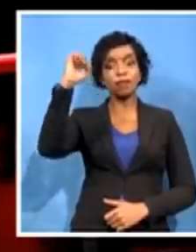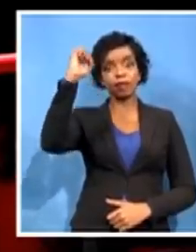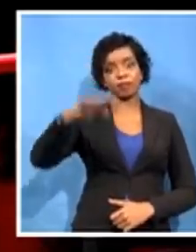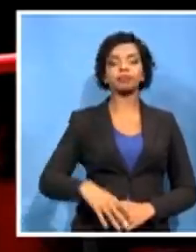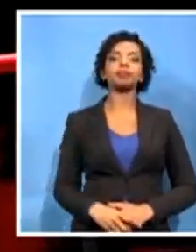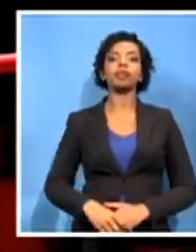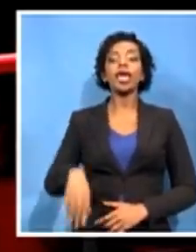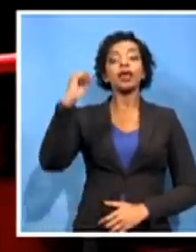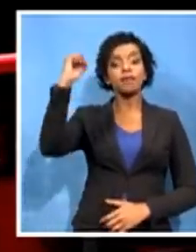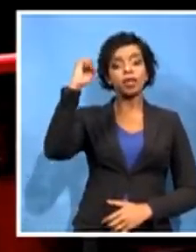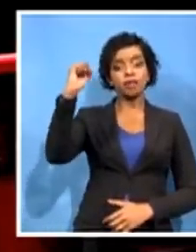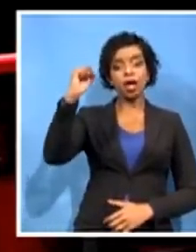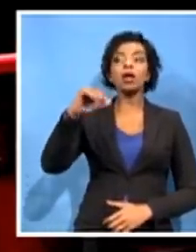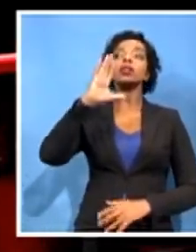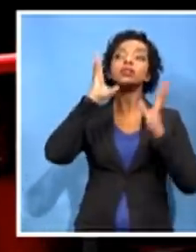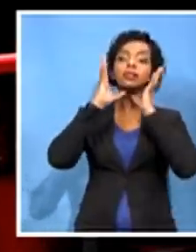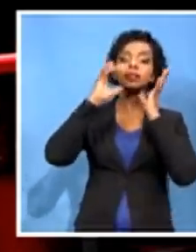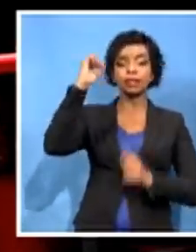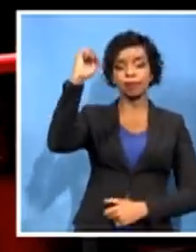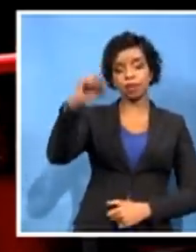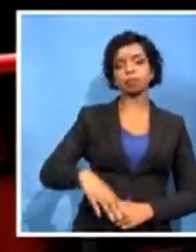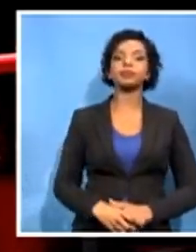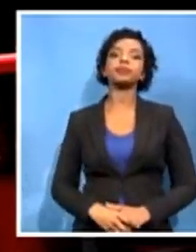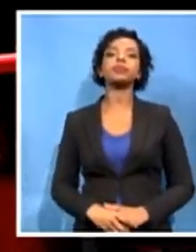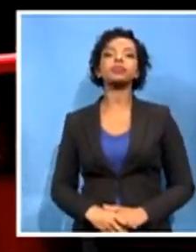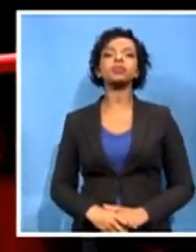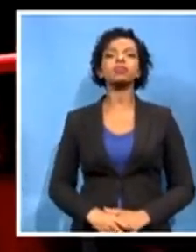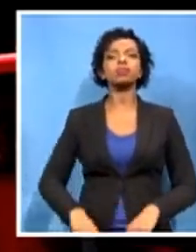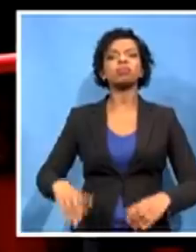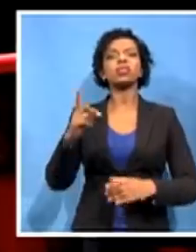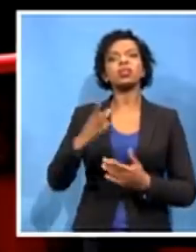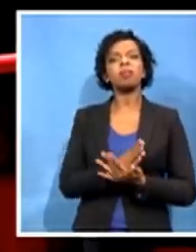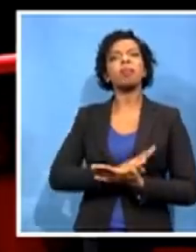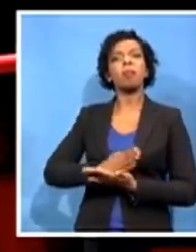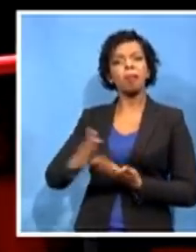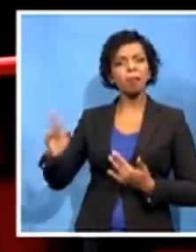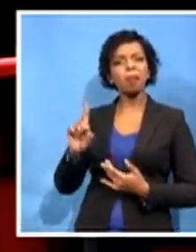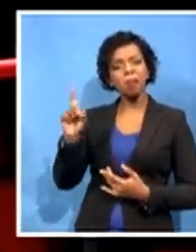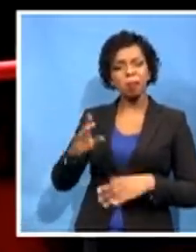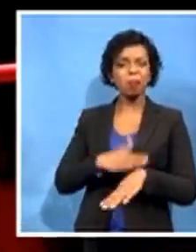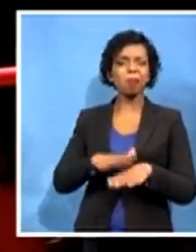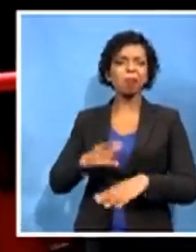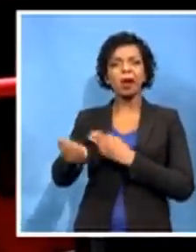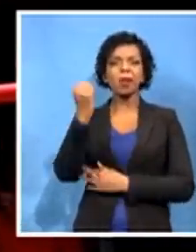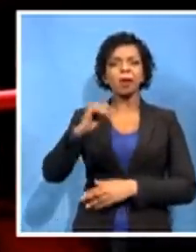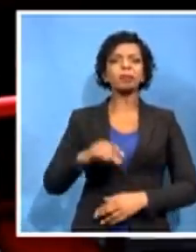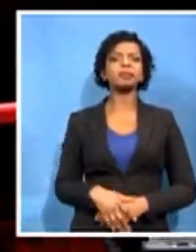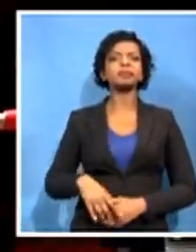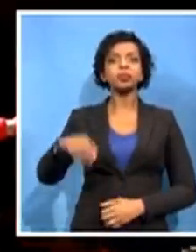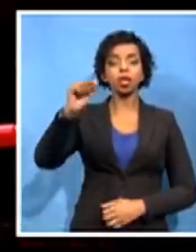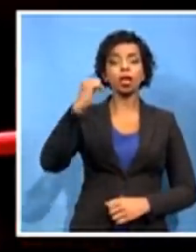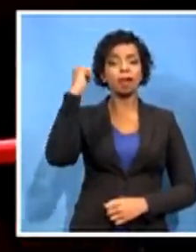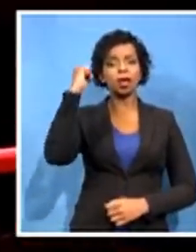viva! Forward with expropriation of land, forward! Forward with expropriation of land, forward! Forward